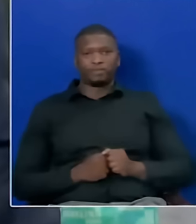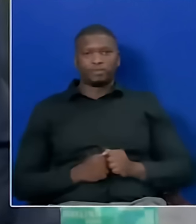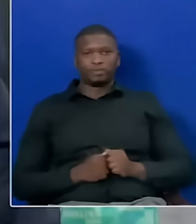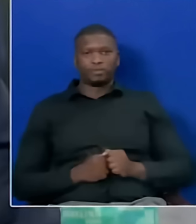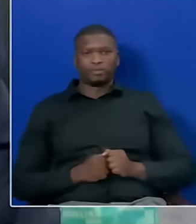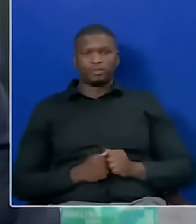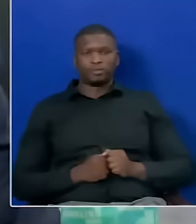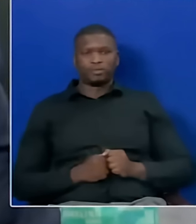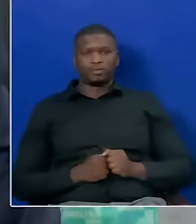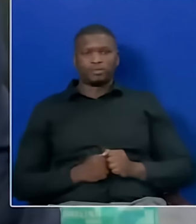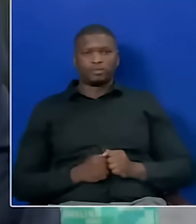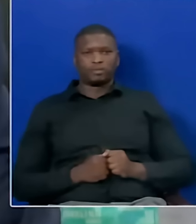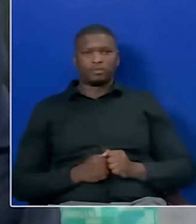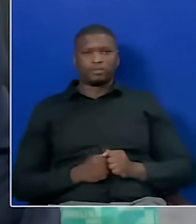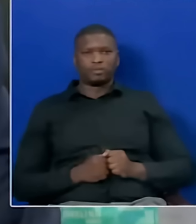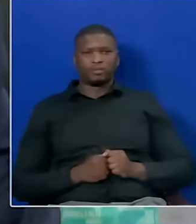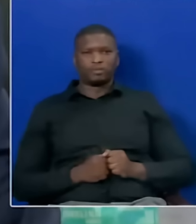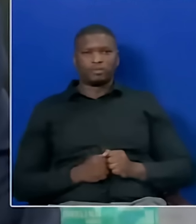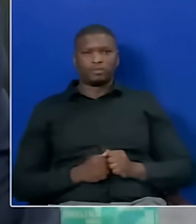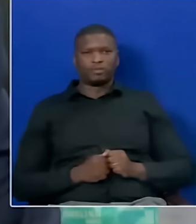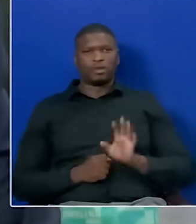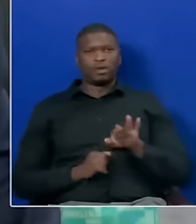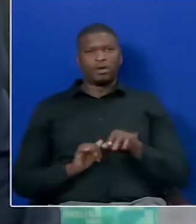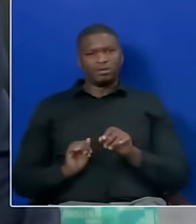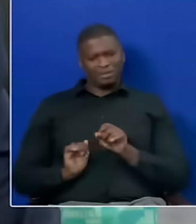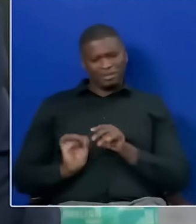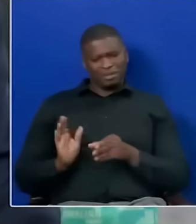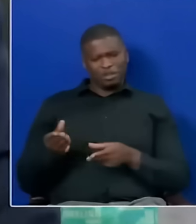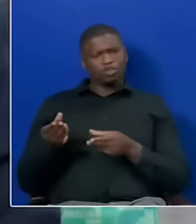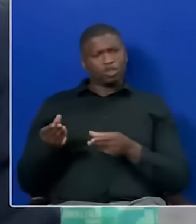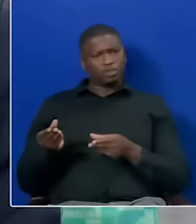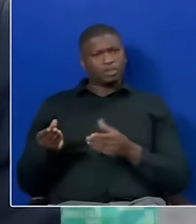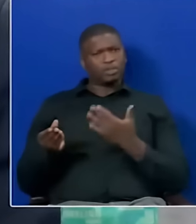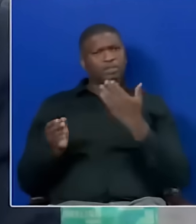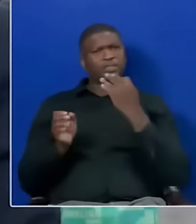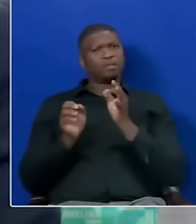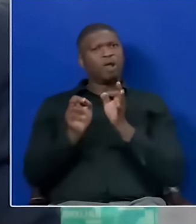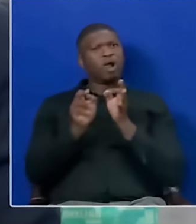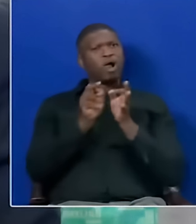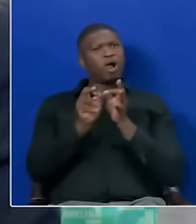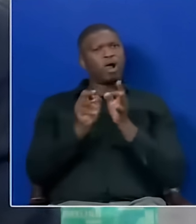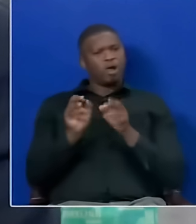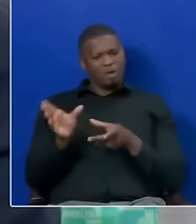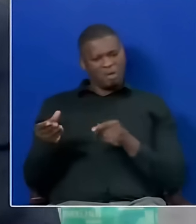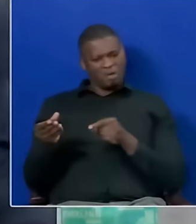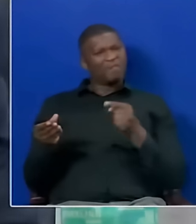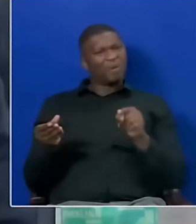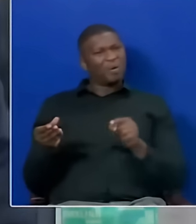So this document, can we just explain to the Commission what this document is? So to start off,